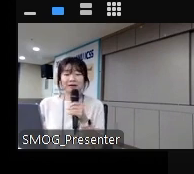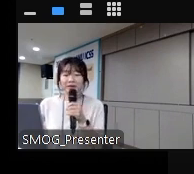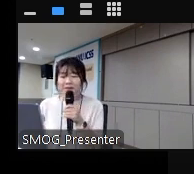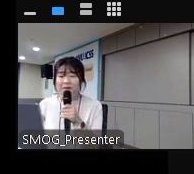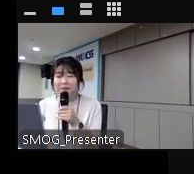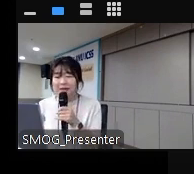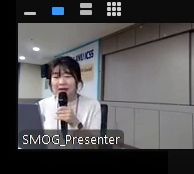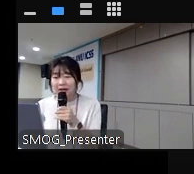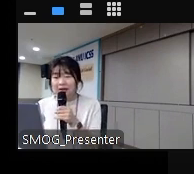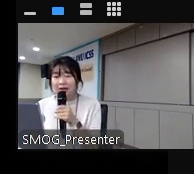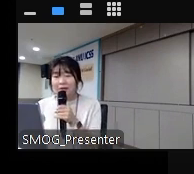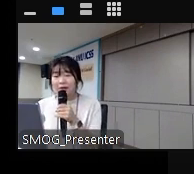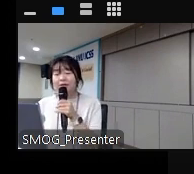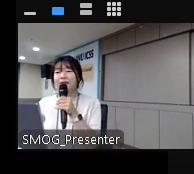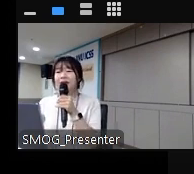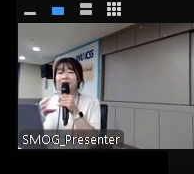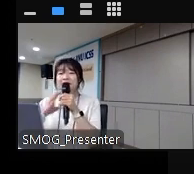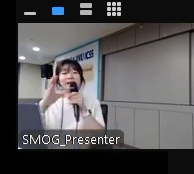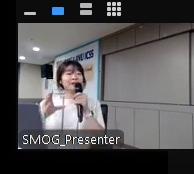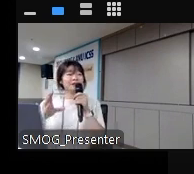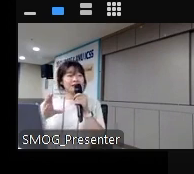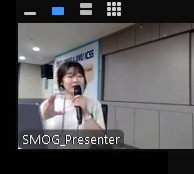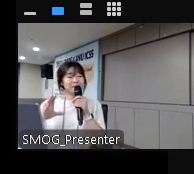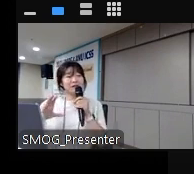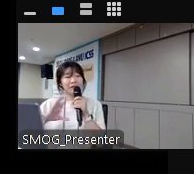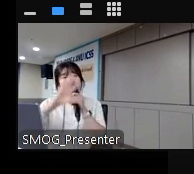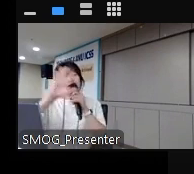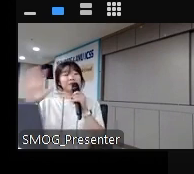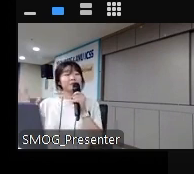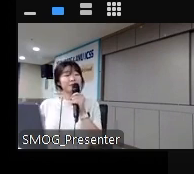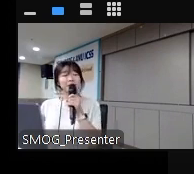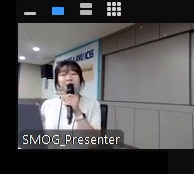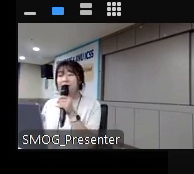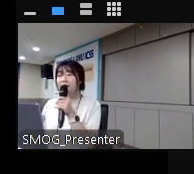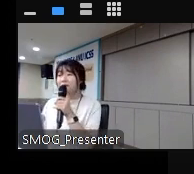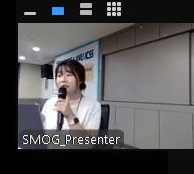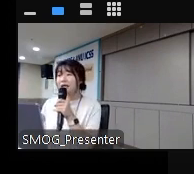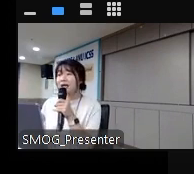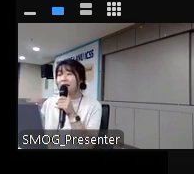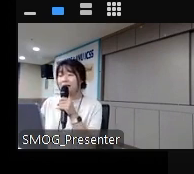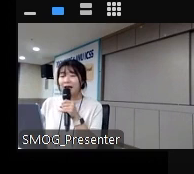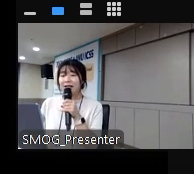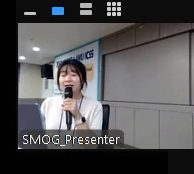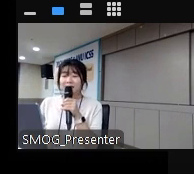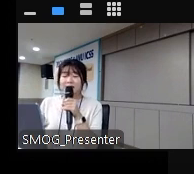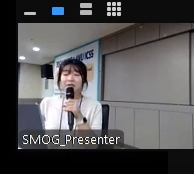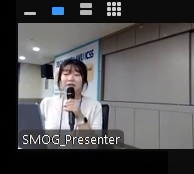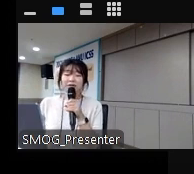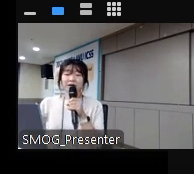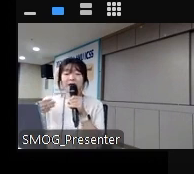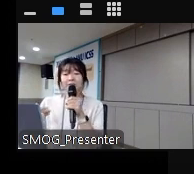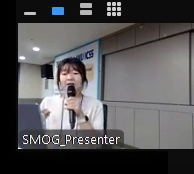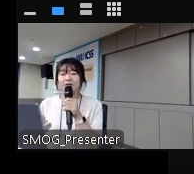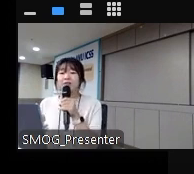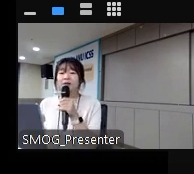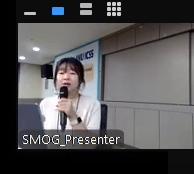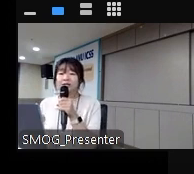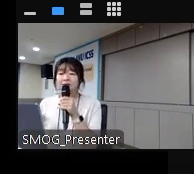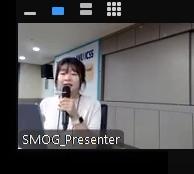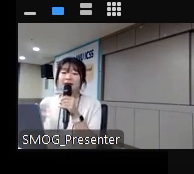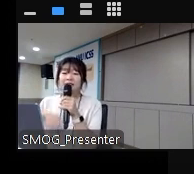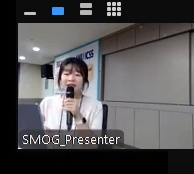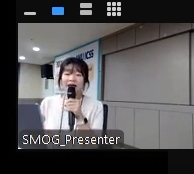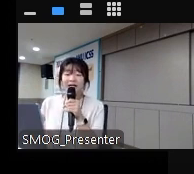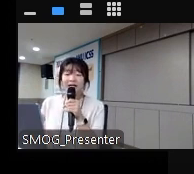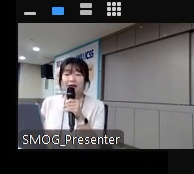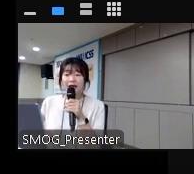talk with would be that we often think of sign languages as being very different from spoken languages, and that seems to lead to various semantic